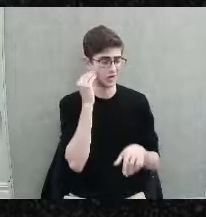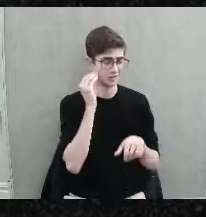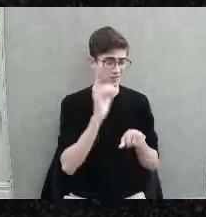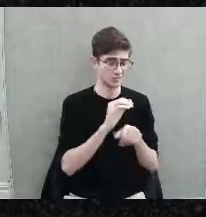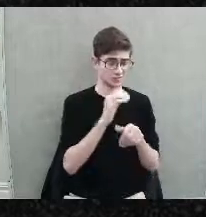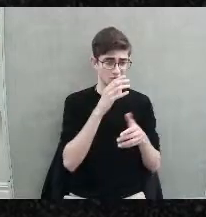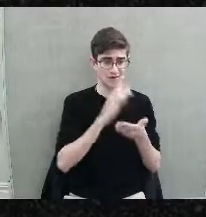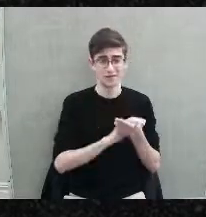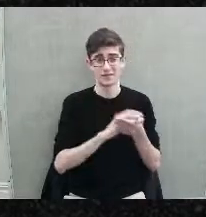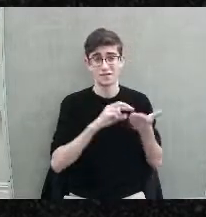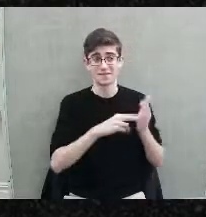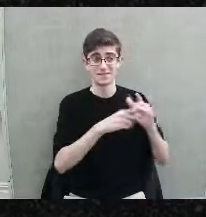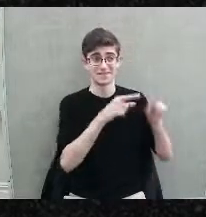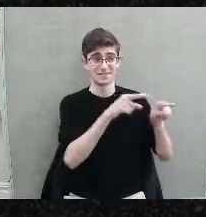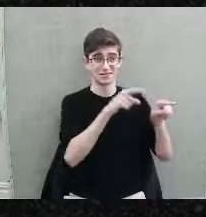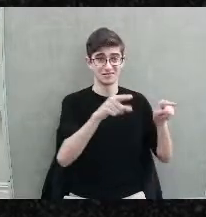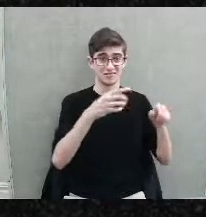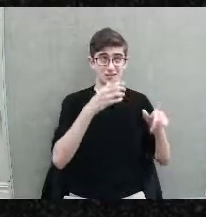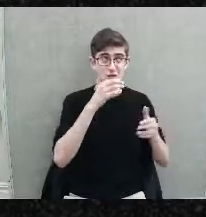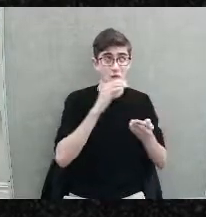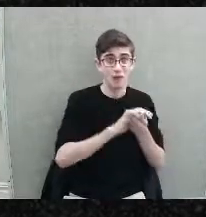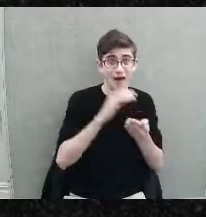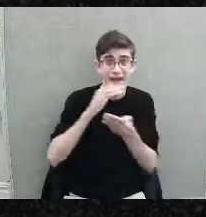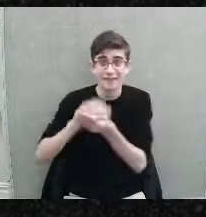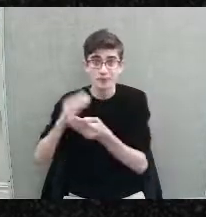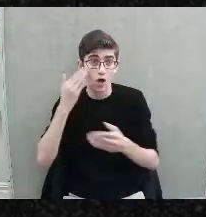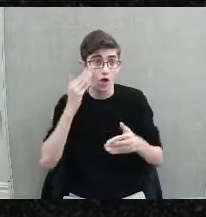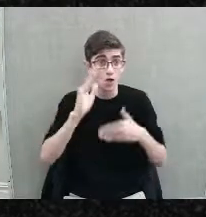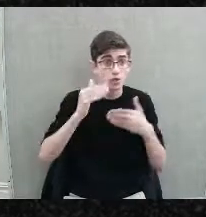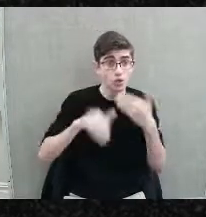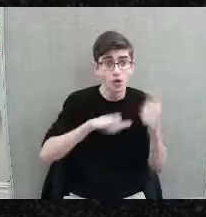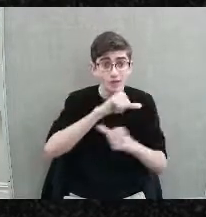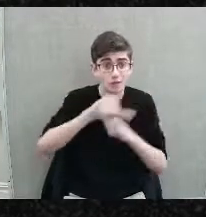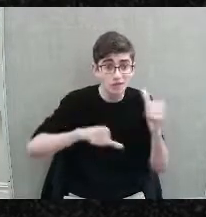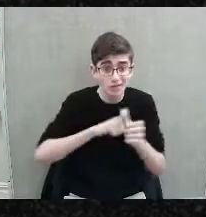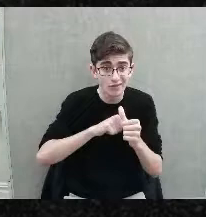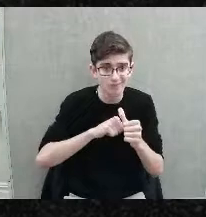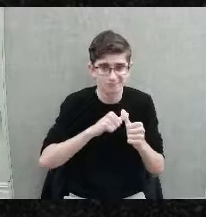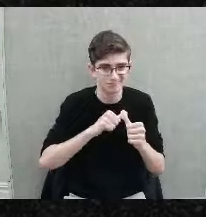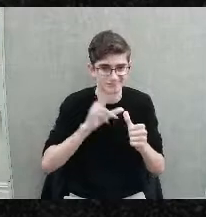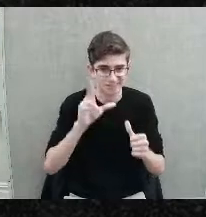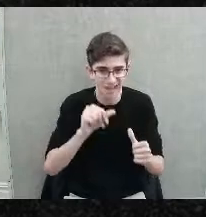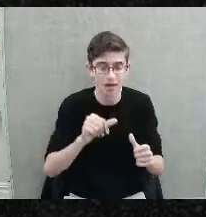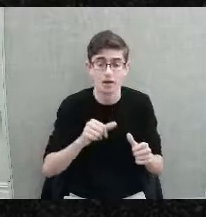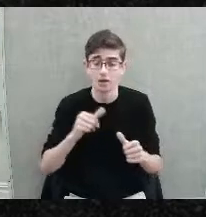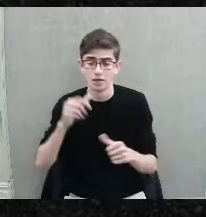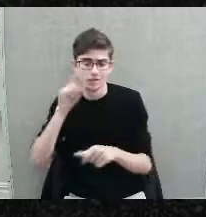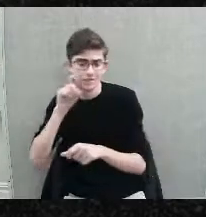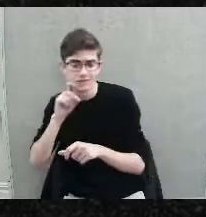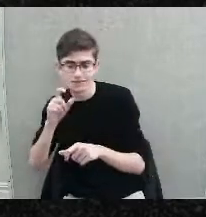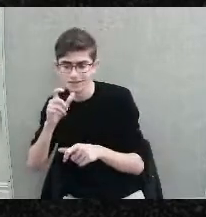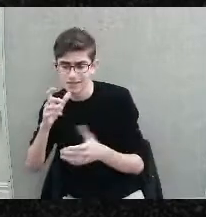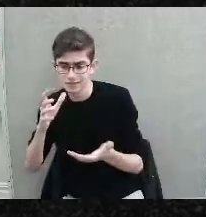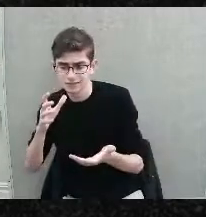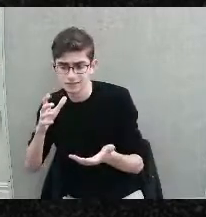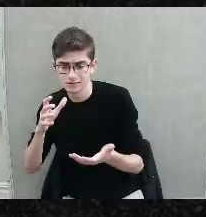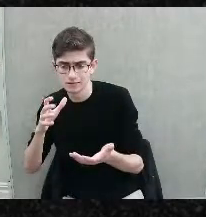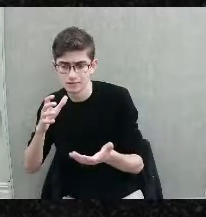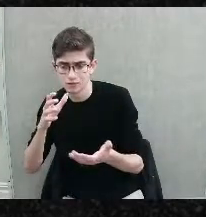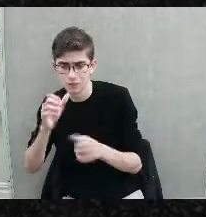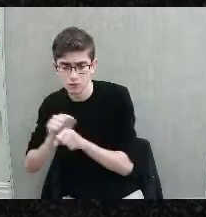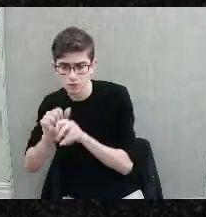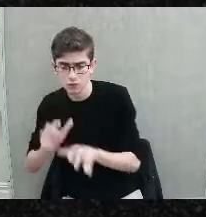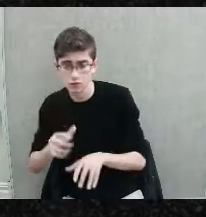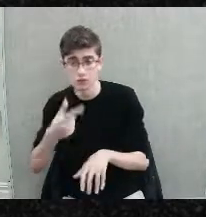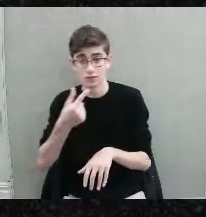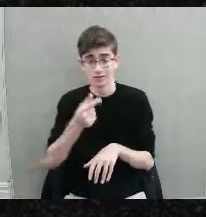don't know each other. It's not like men who have sex with men and men, gay men who have HIV, who